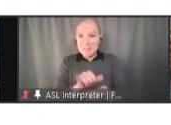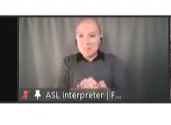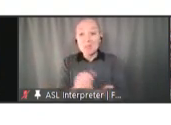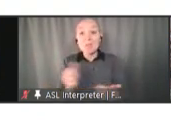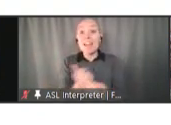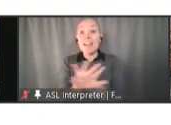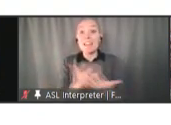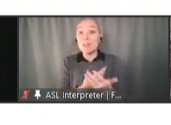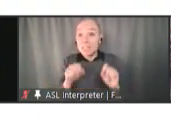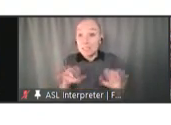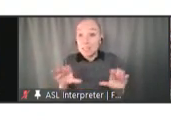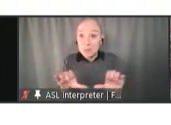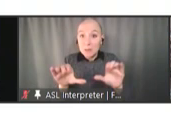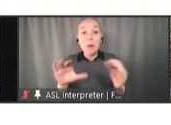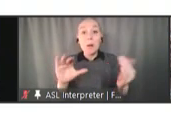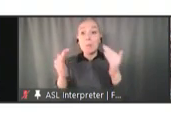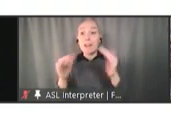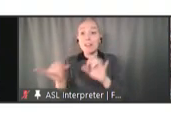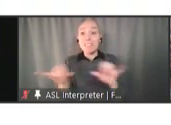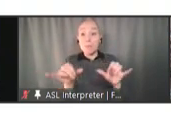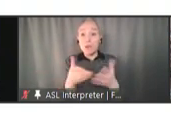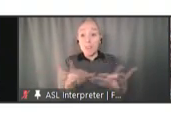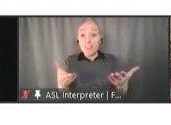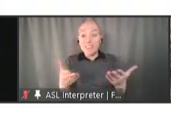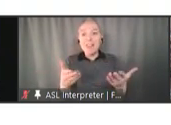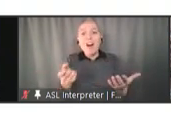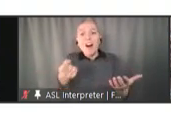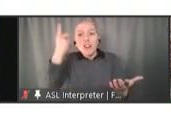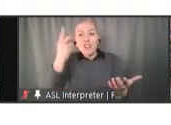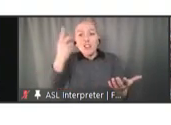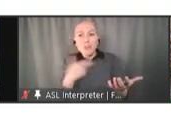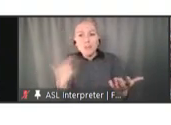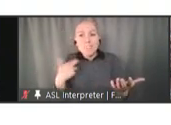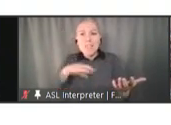understanding risks and benefits, I think, is meaningful.